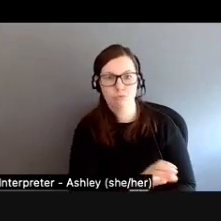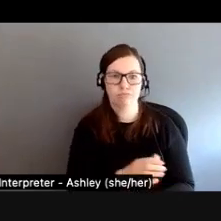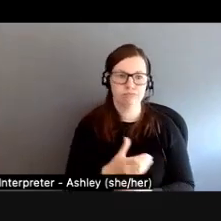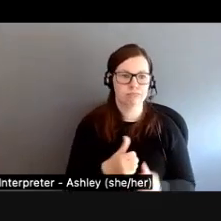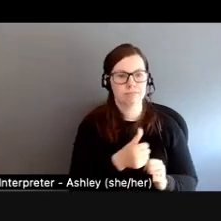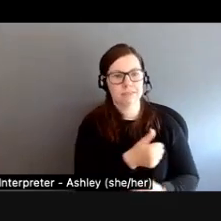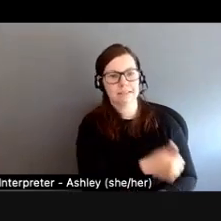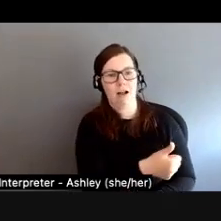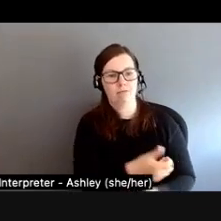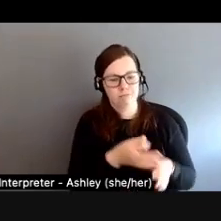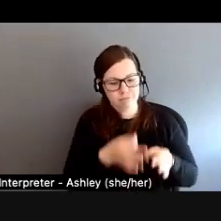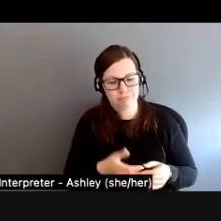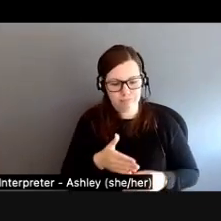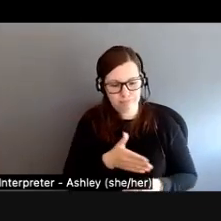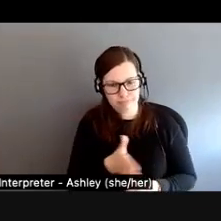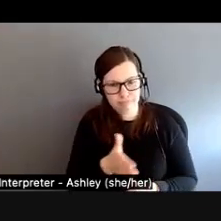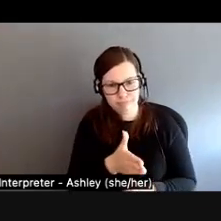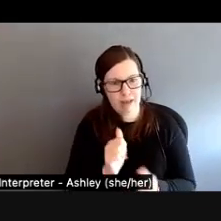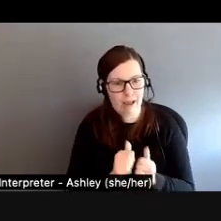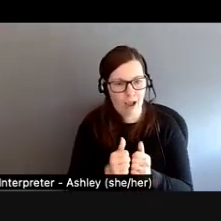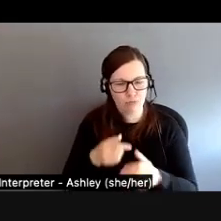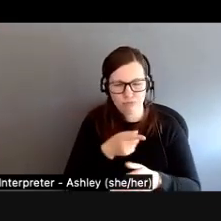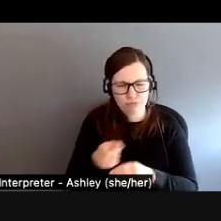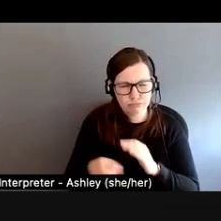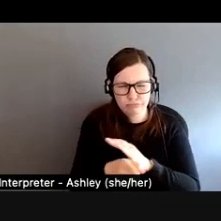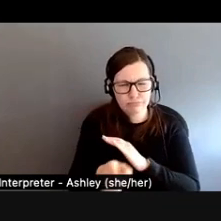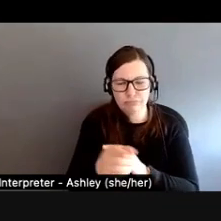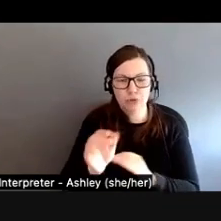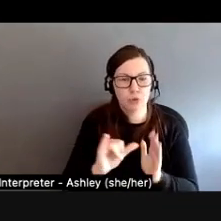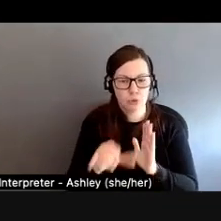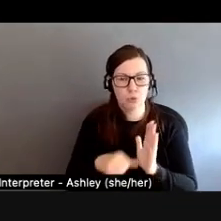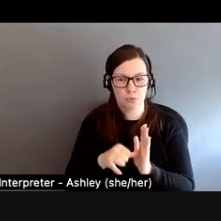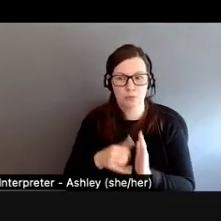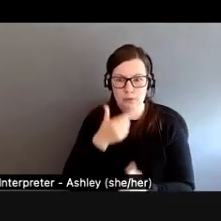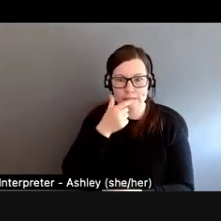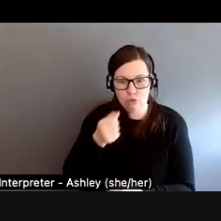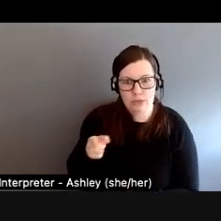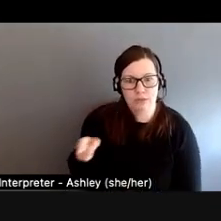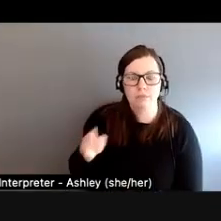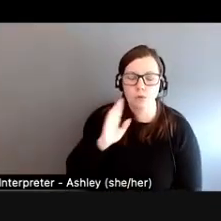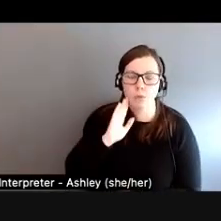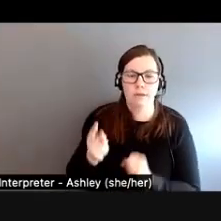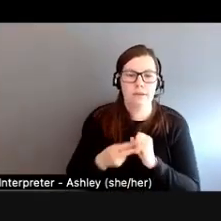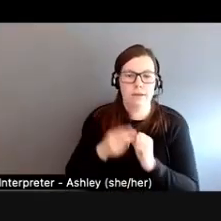hard. Okay, thanks so much, Manal. And now, oops.